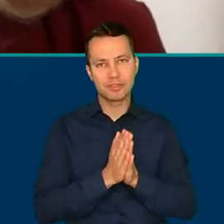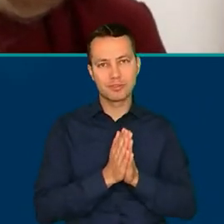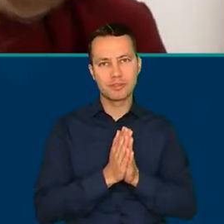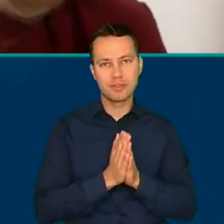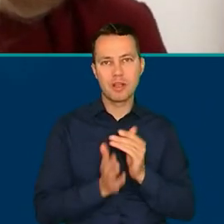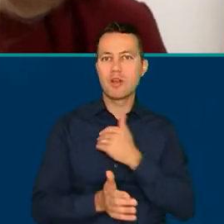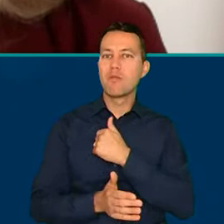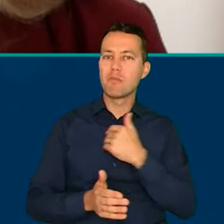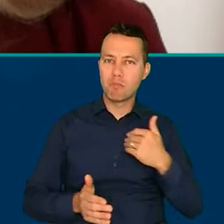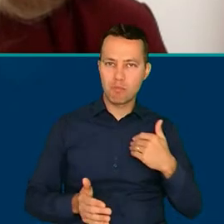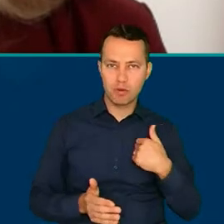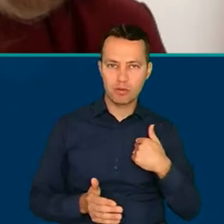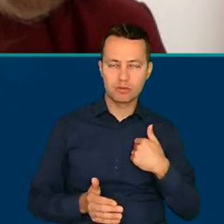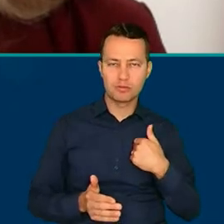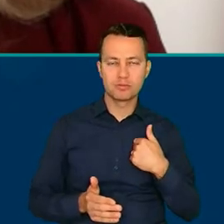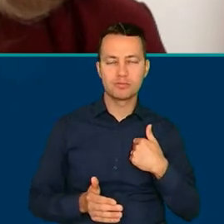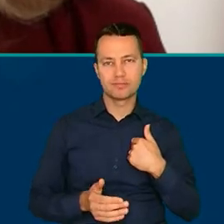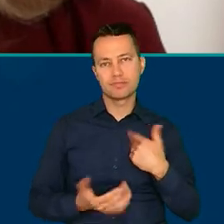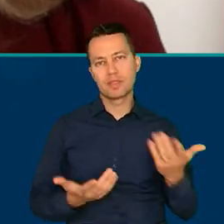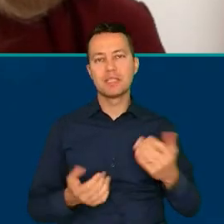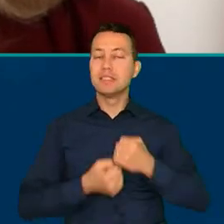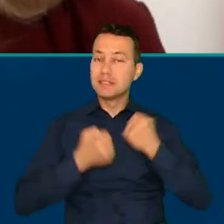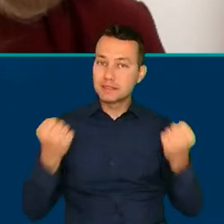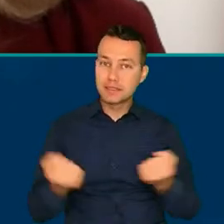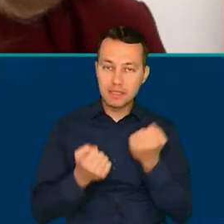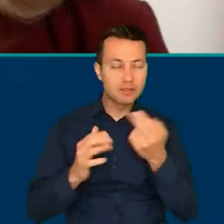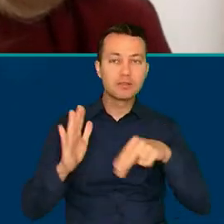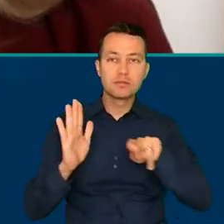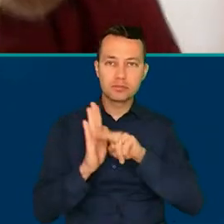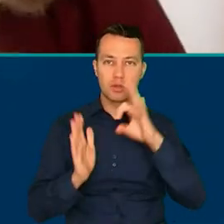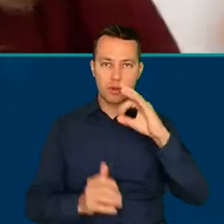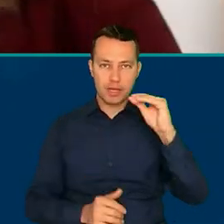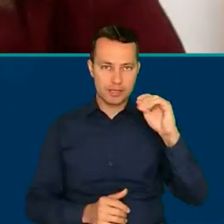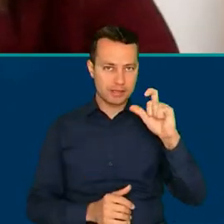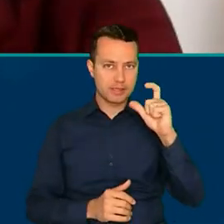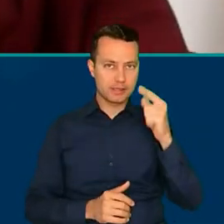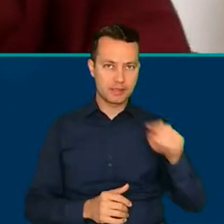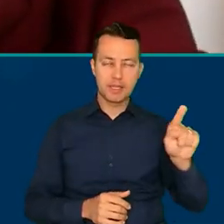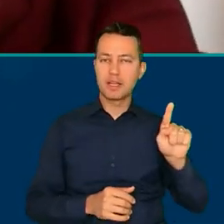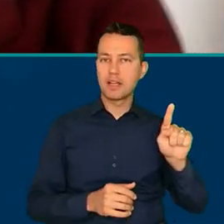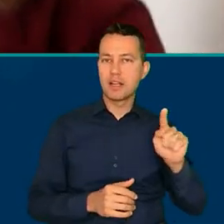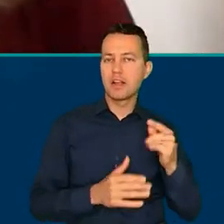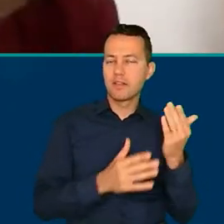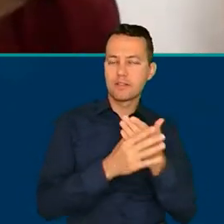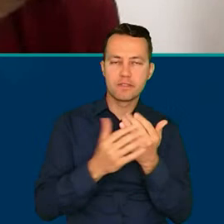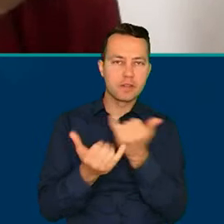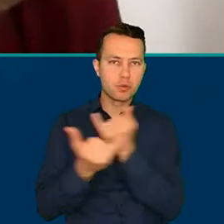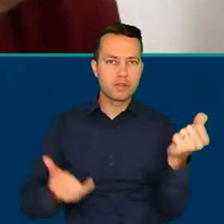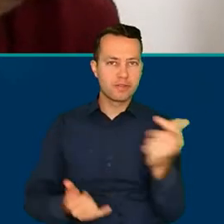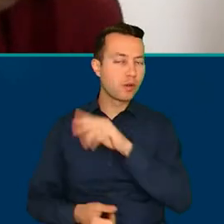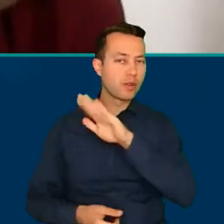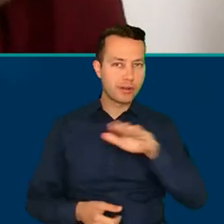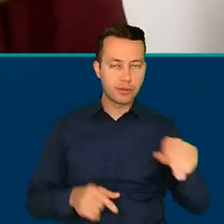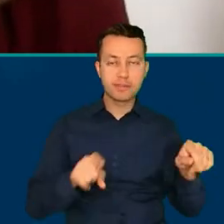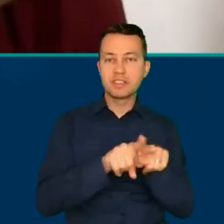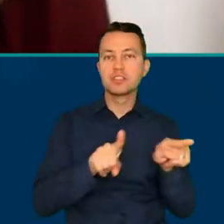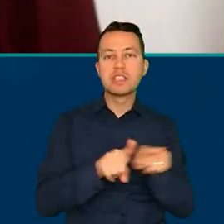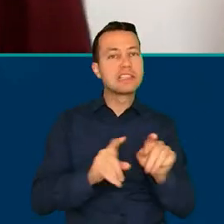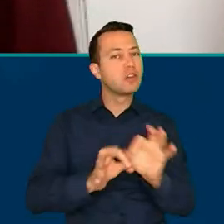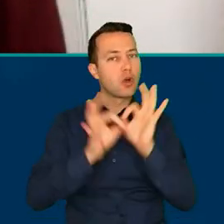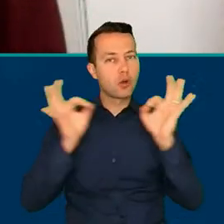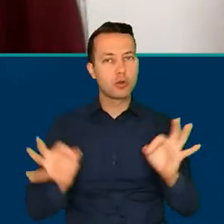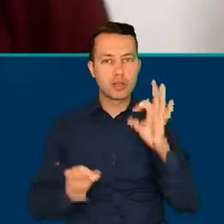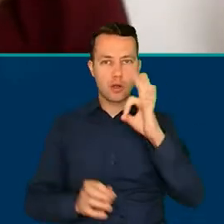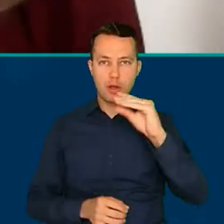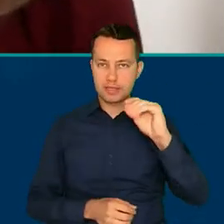So please present Polish public the OECD guidance for multinational